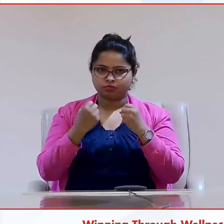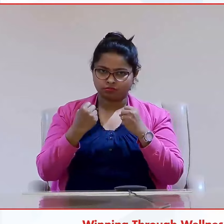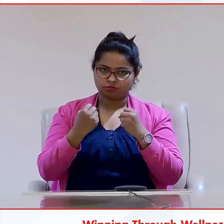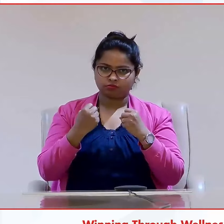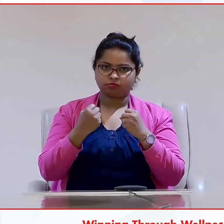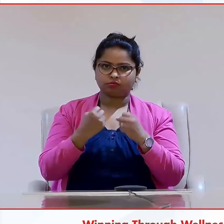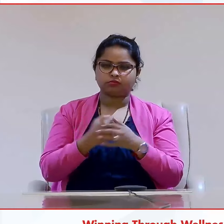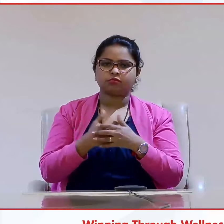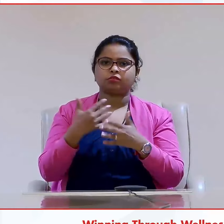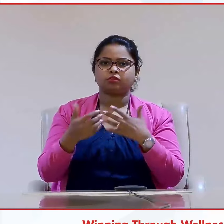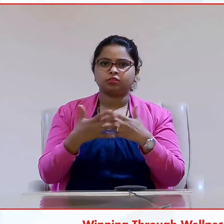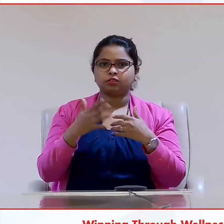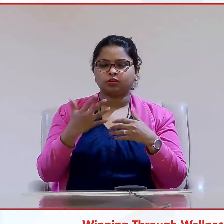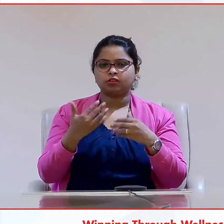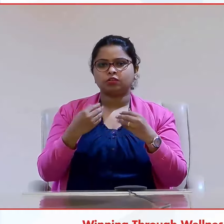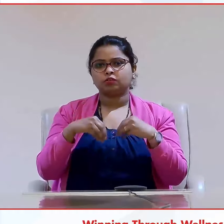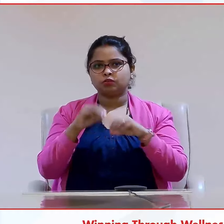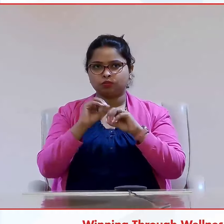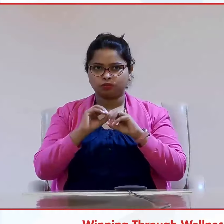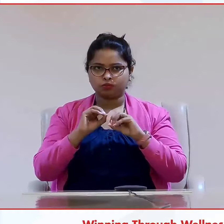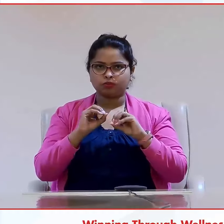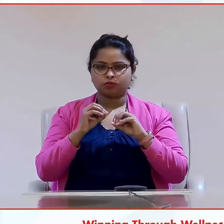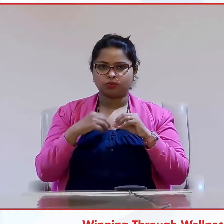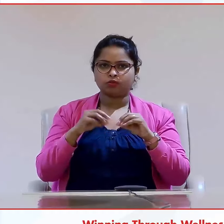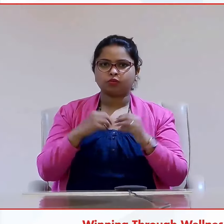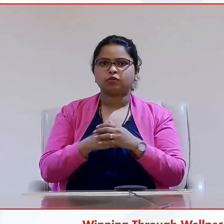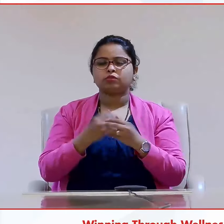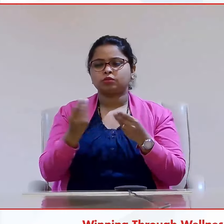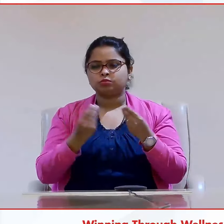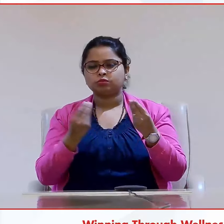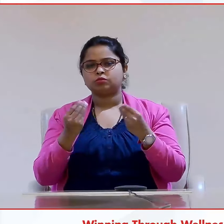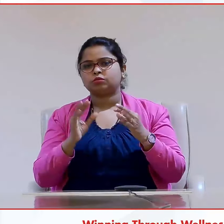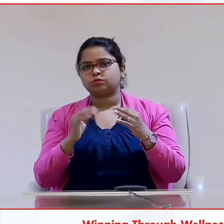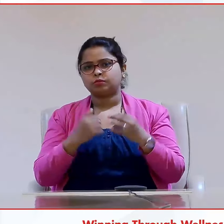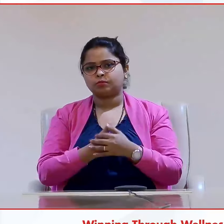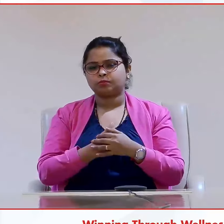what are factors not in our control also in moments like this.